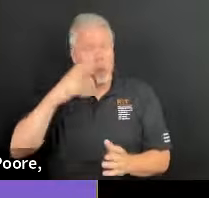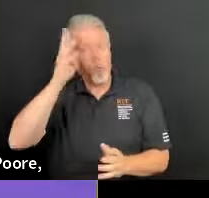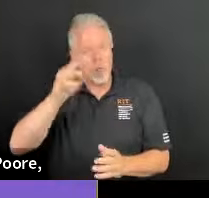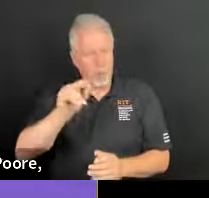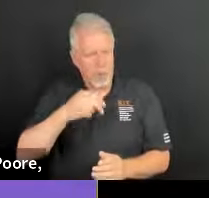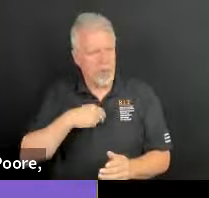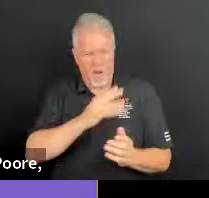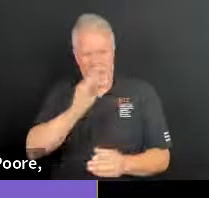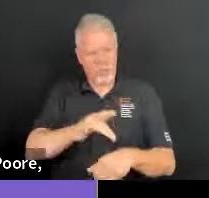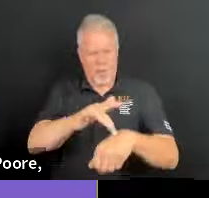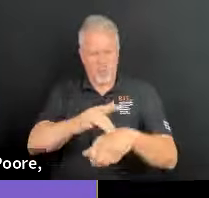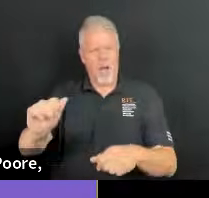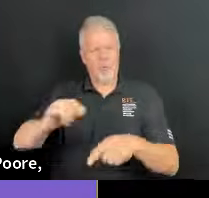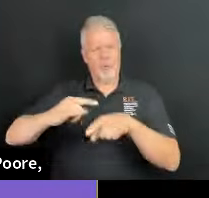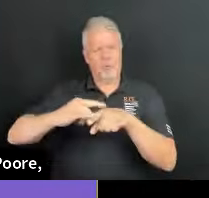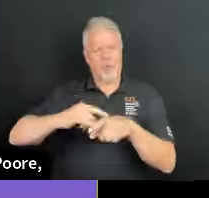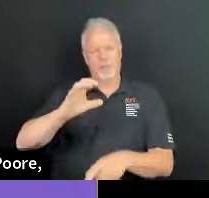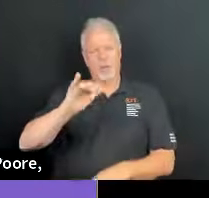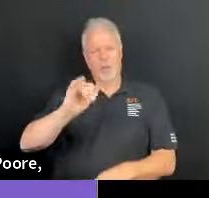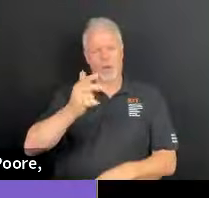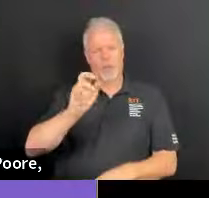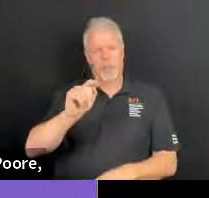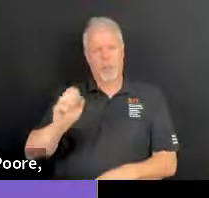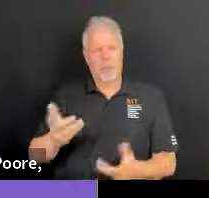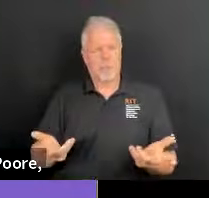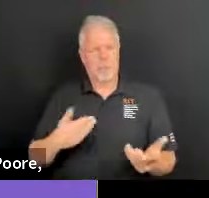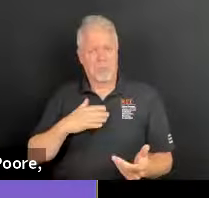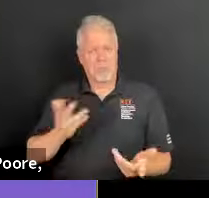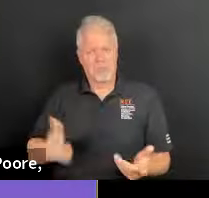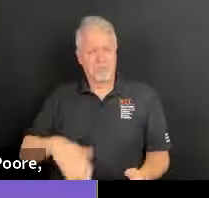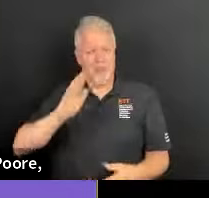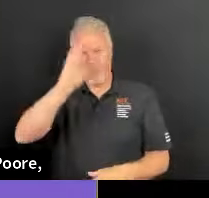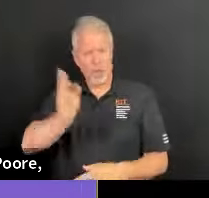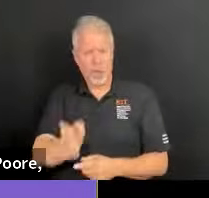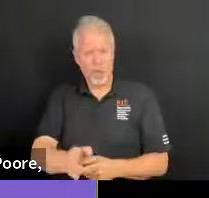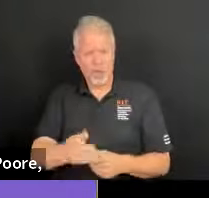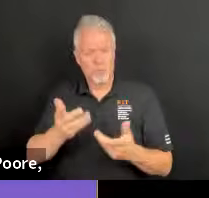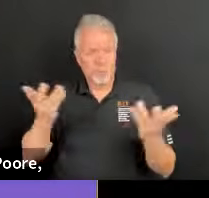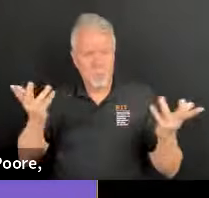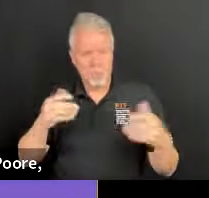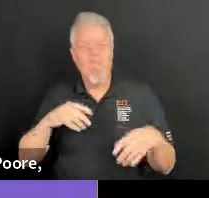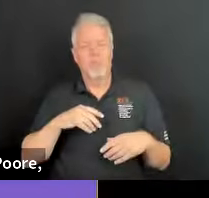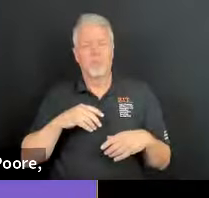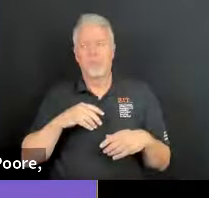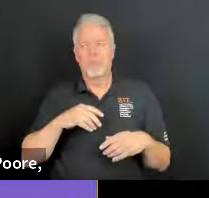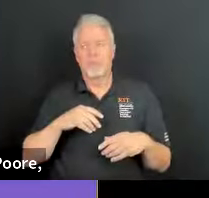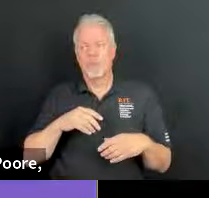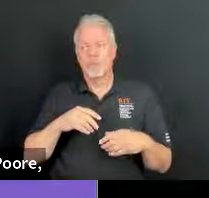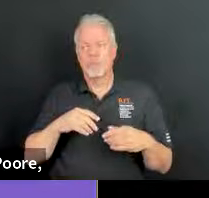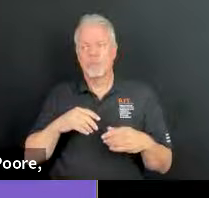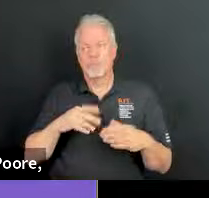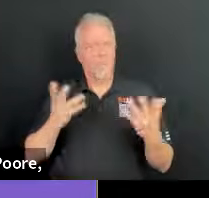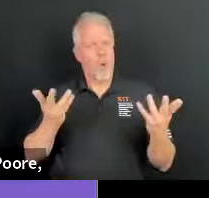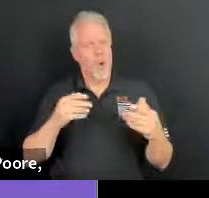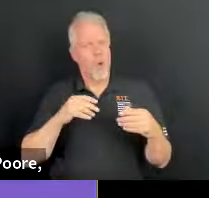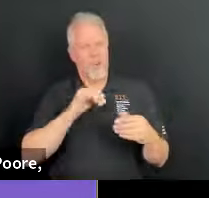have never, and I'm being honest here, I have never touched a cigarette in my life. Growing up, I never had any